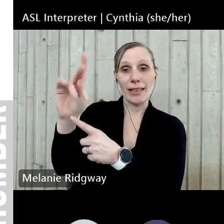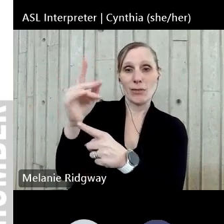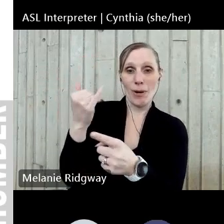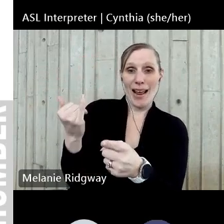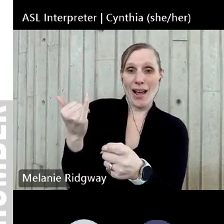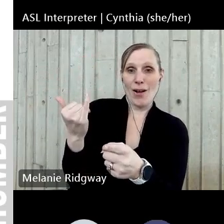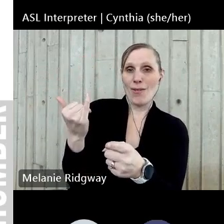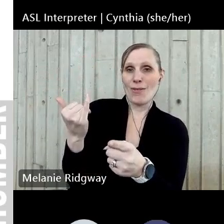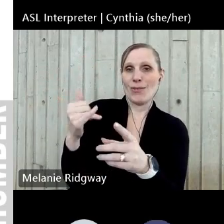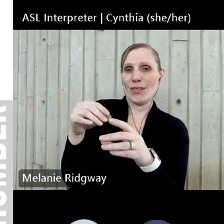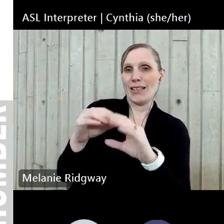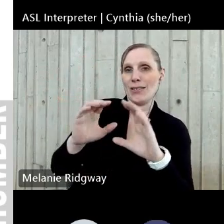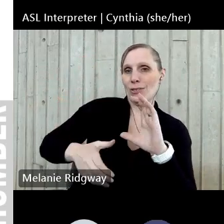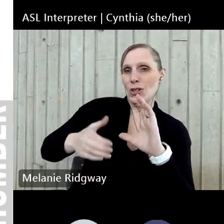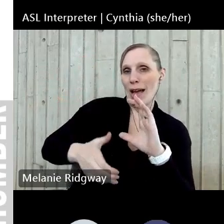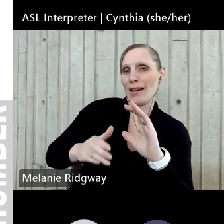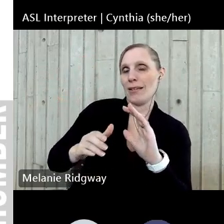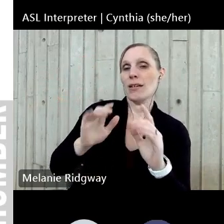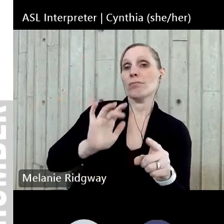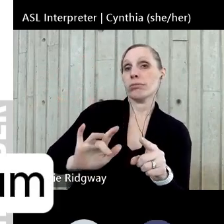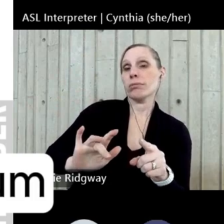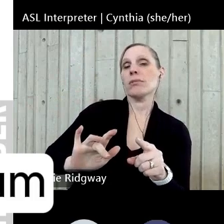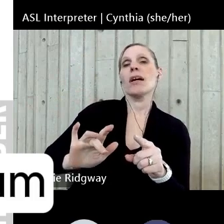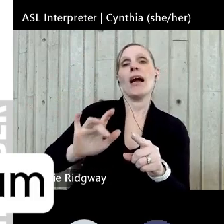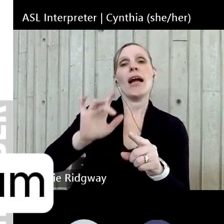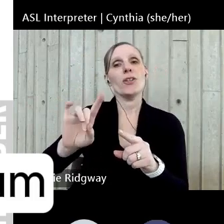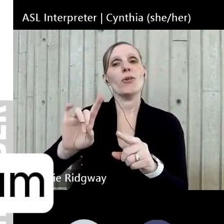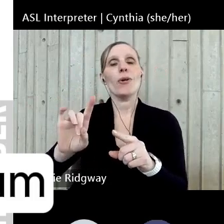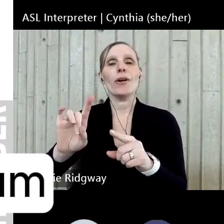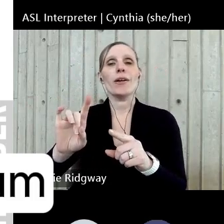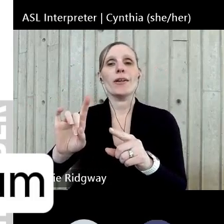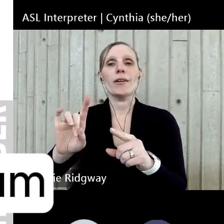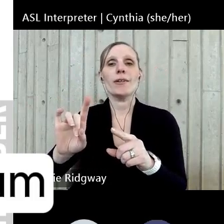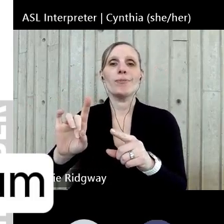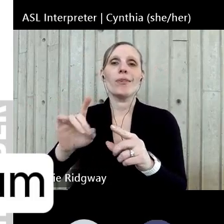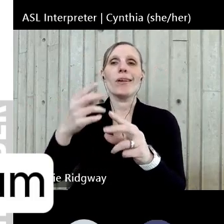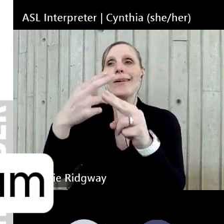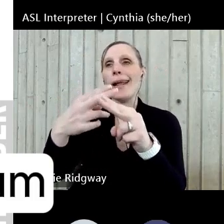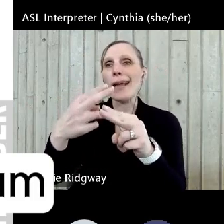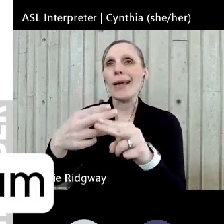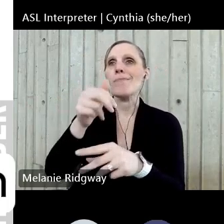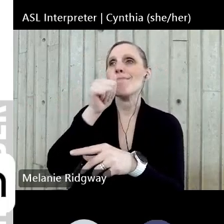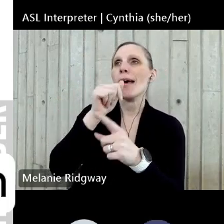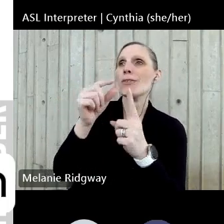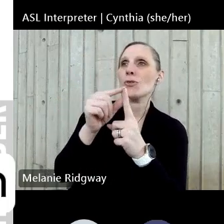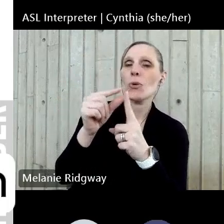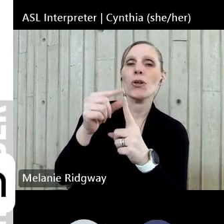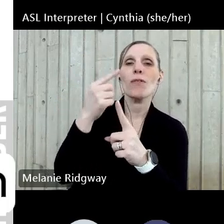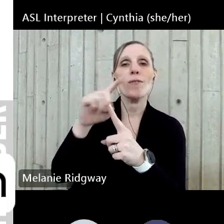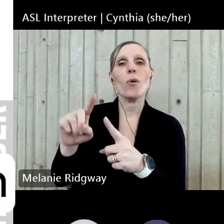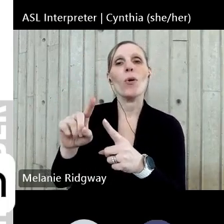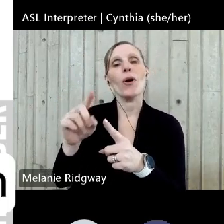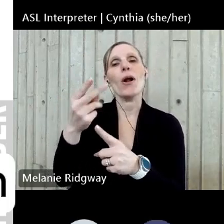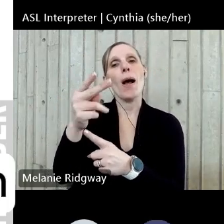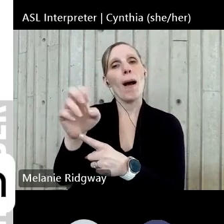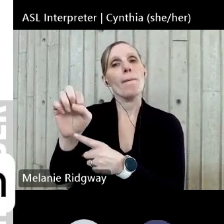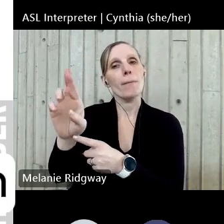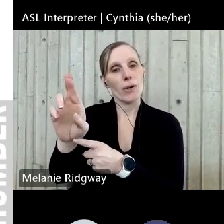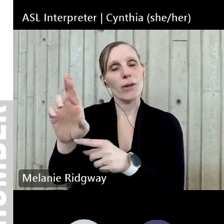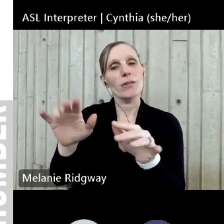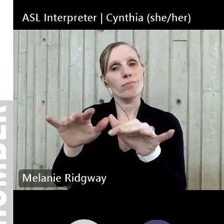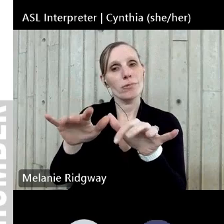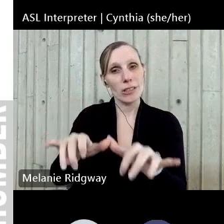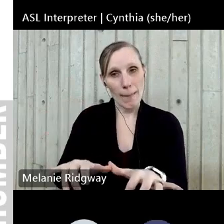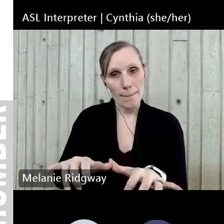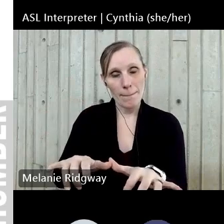our page here, and you put in your usual My Humber credentials, your student number and your password.